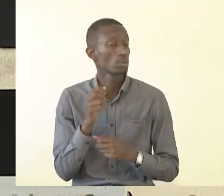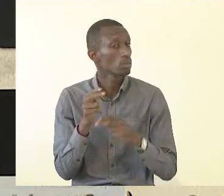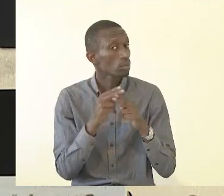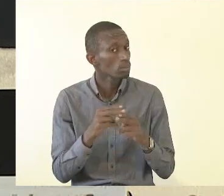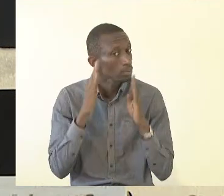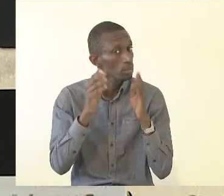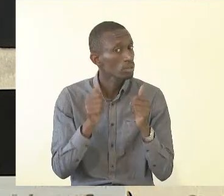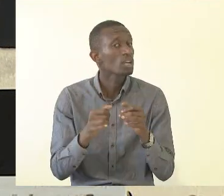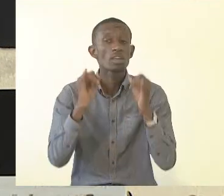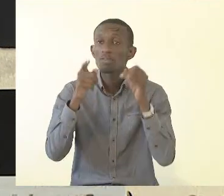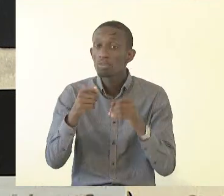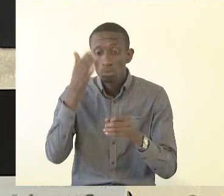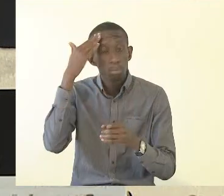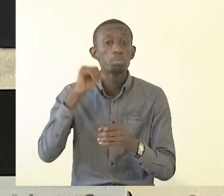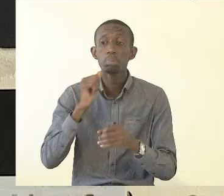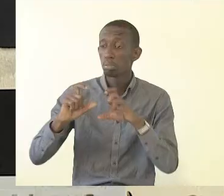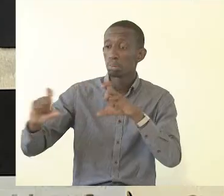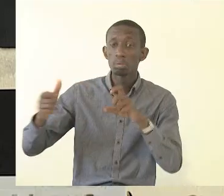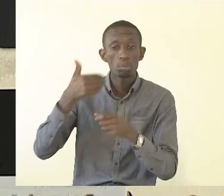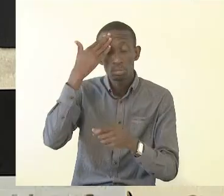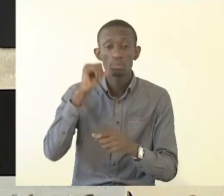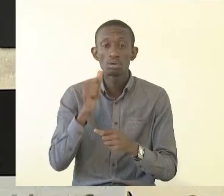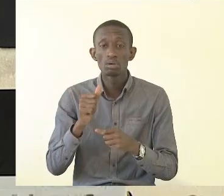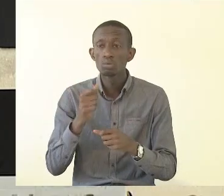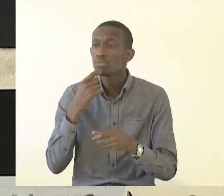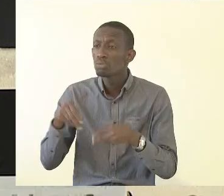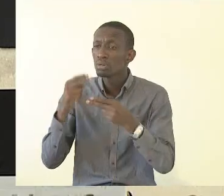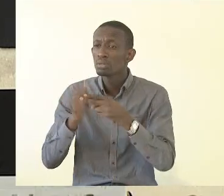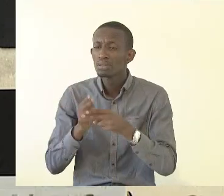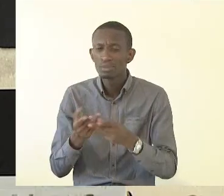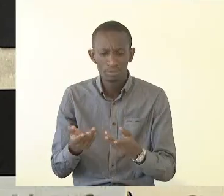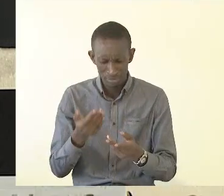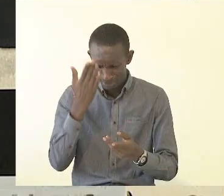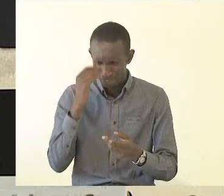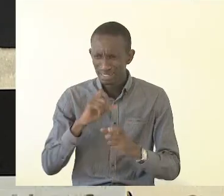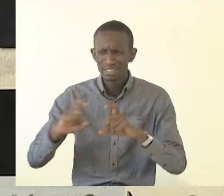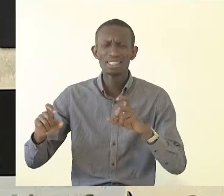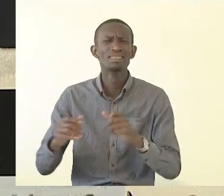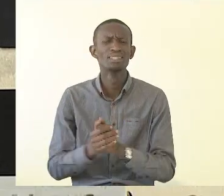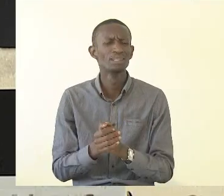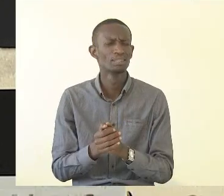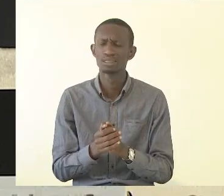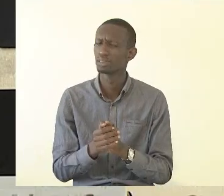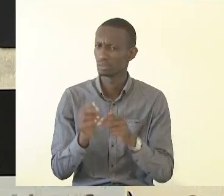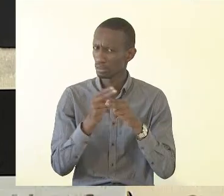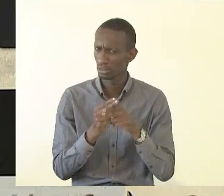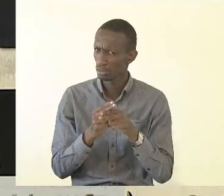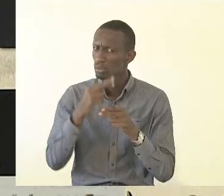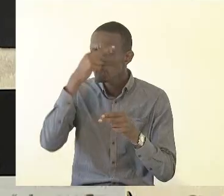of the compound and you are asked to name, please give the name, because you may write the formula in a